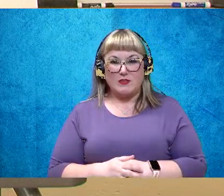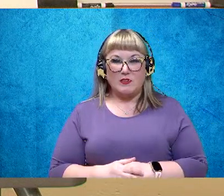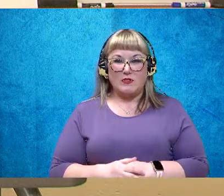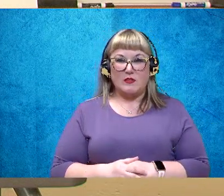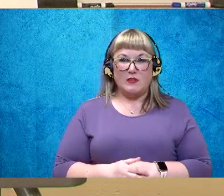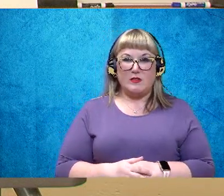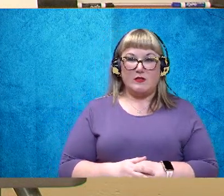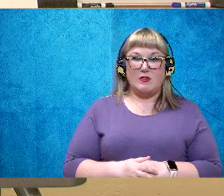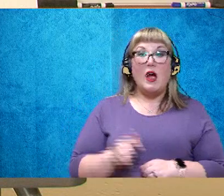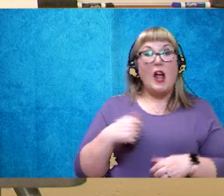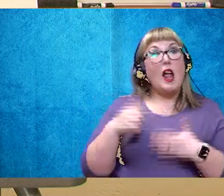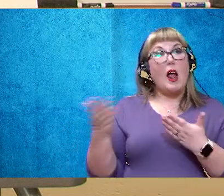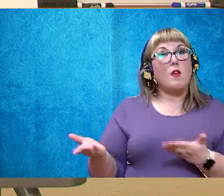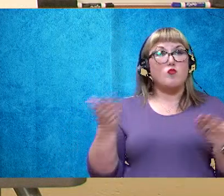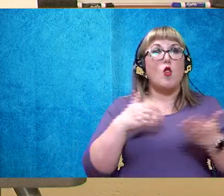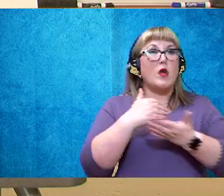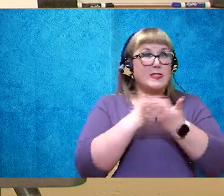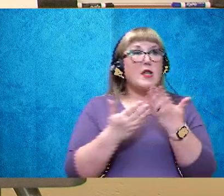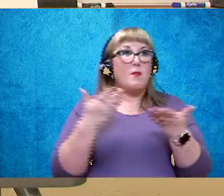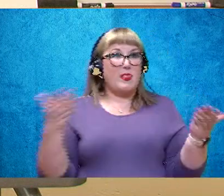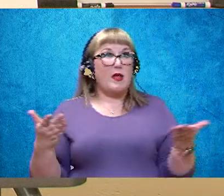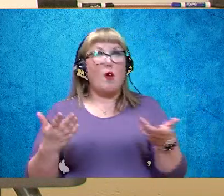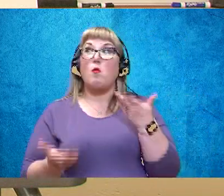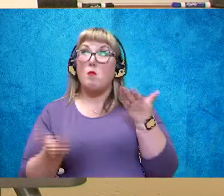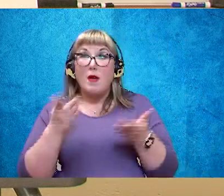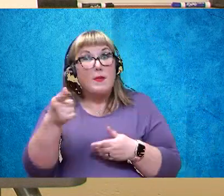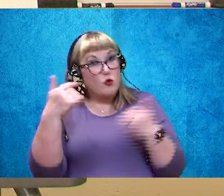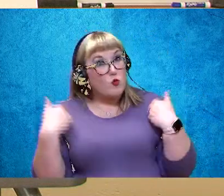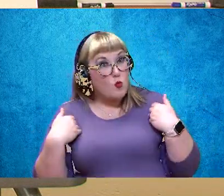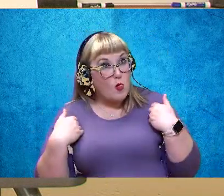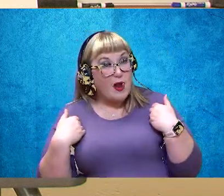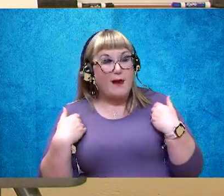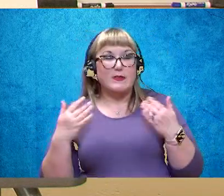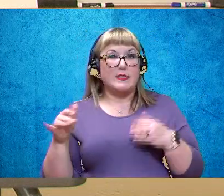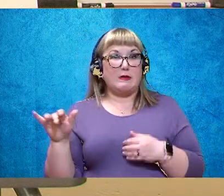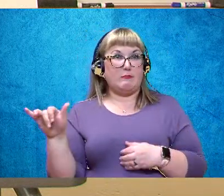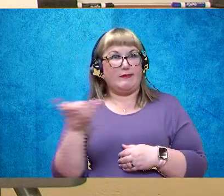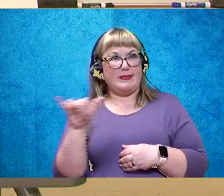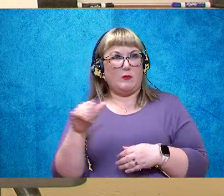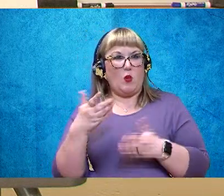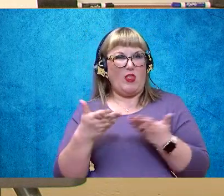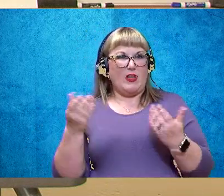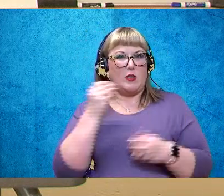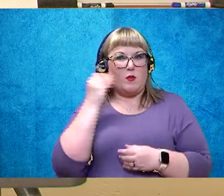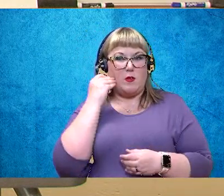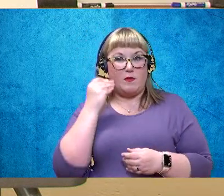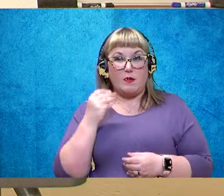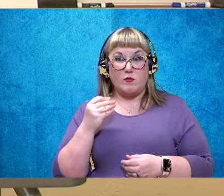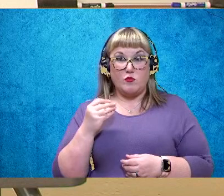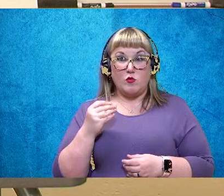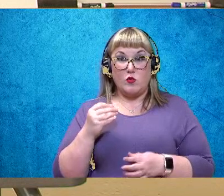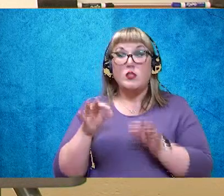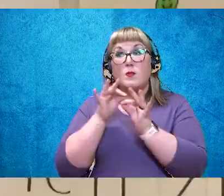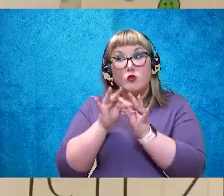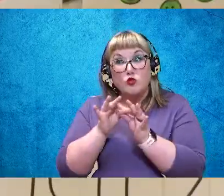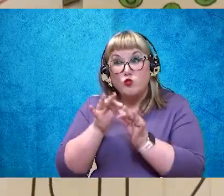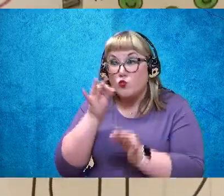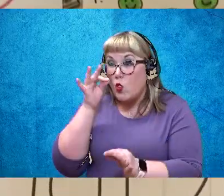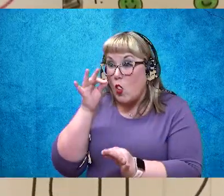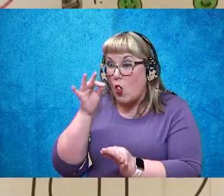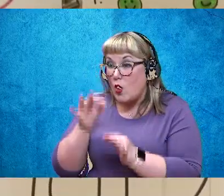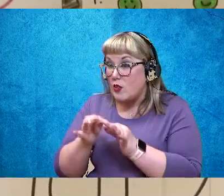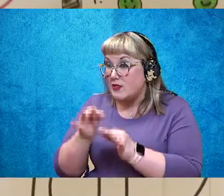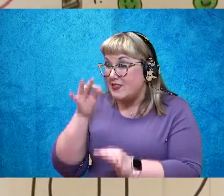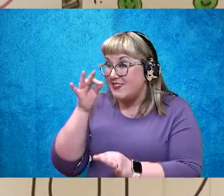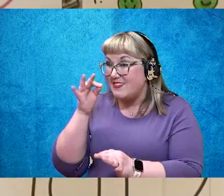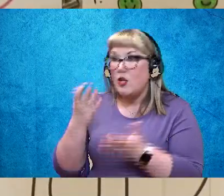things that I brought, and then maybe you have some of these things or some similar things at home. So today I've brought some straws. You might